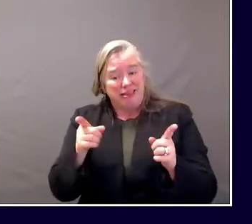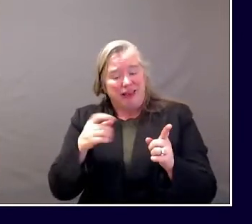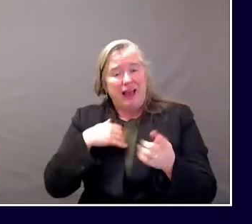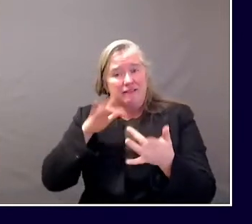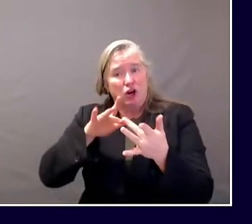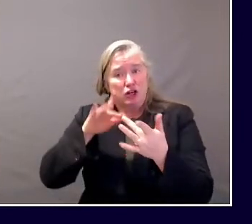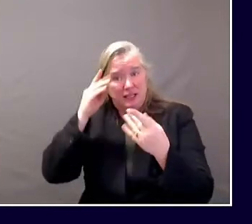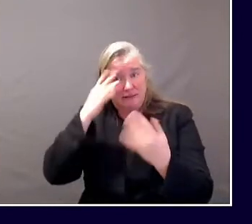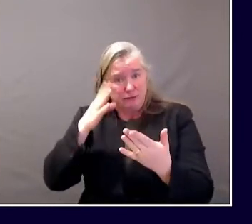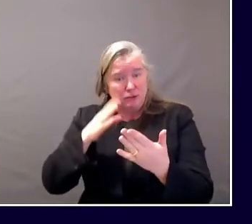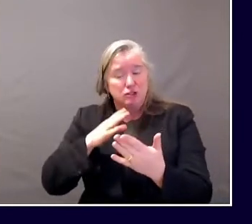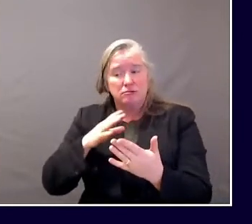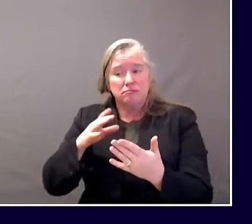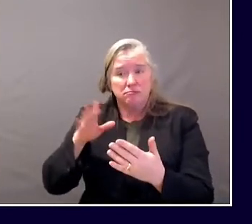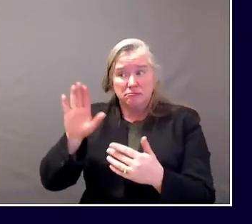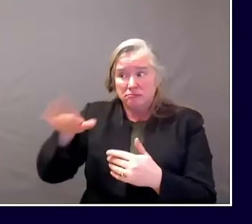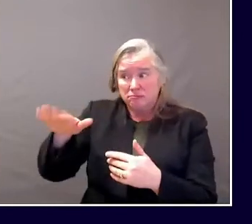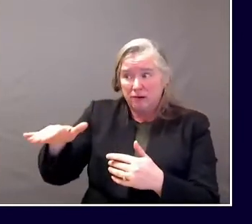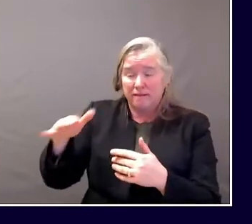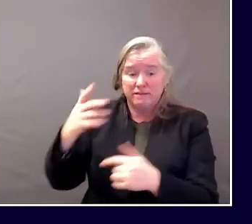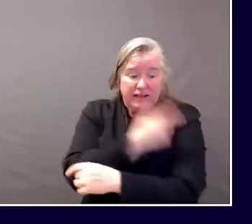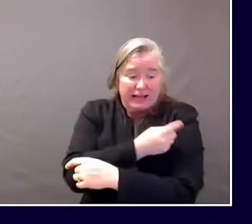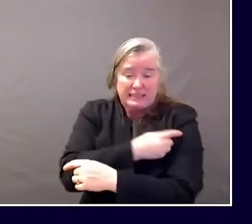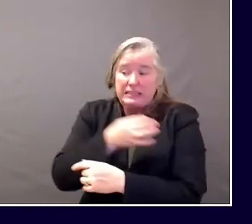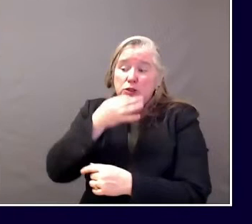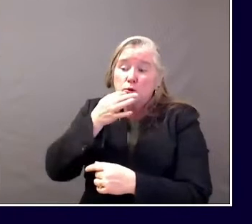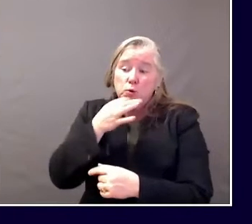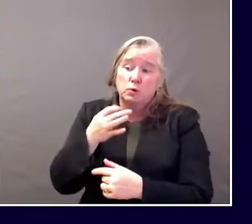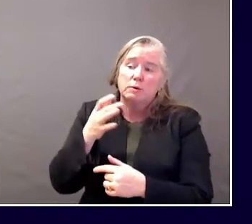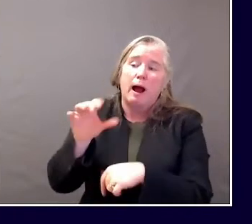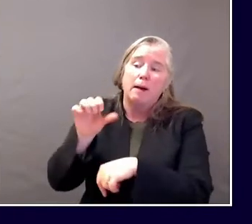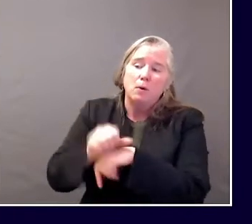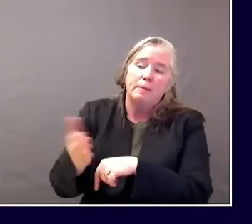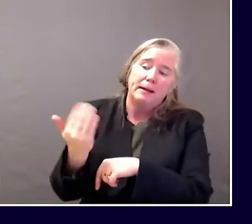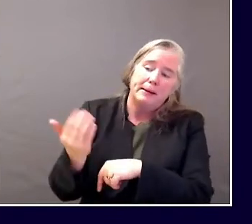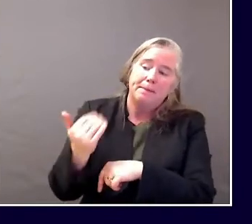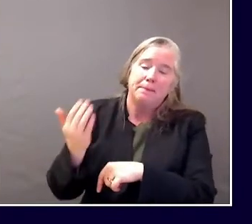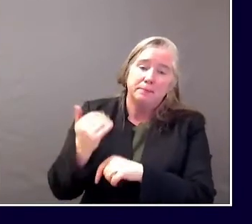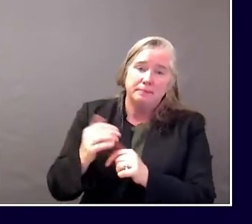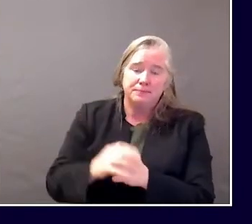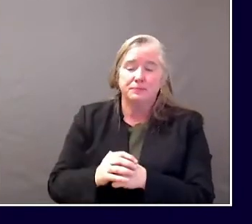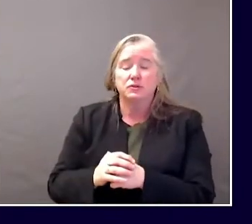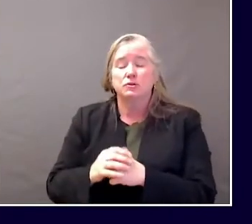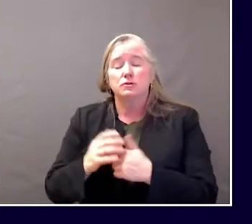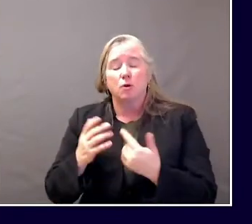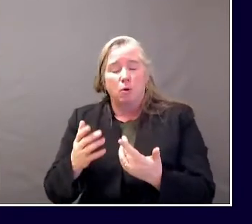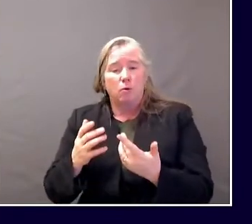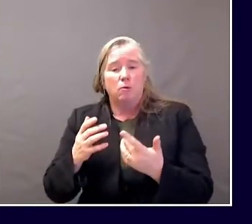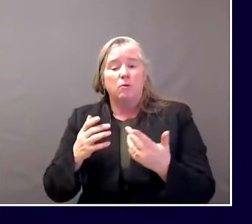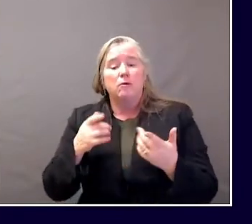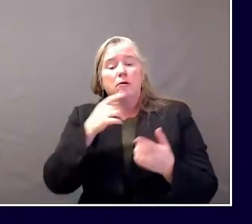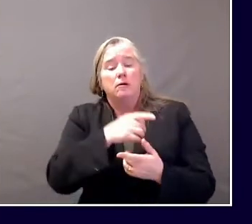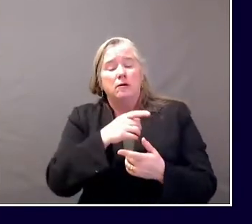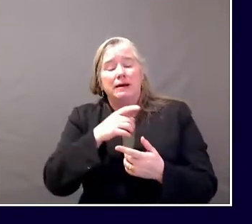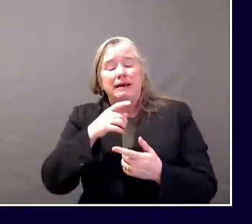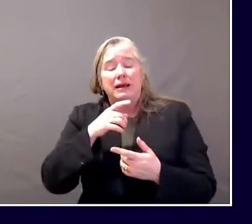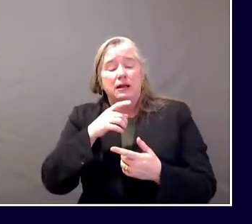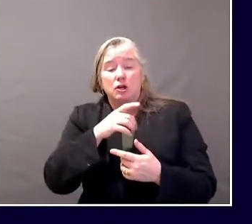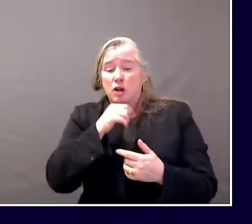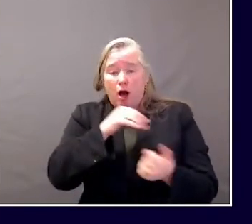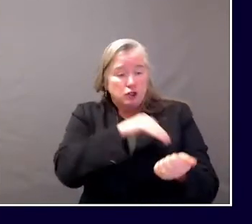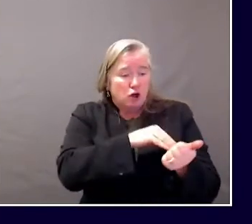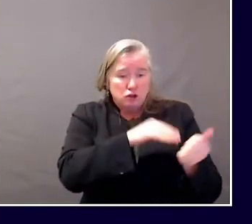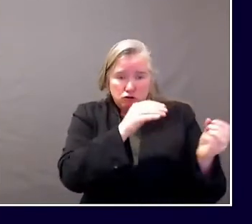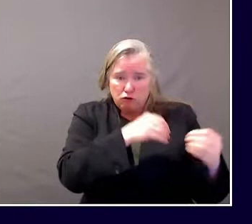start scheduling an appointment. So even if you don't go to a specific doctor's office, if you happen to go to a federally qualified health